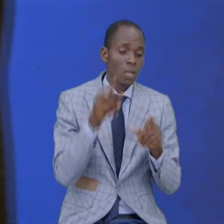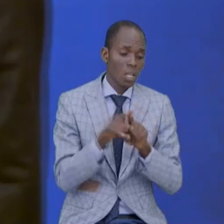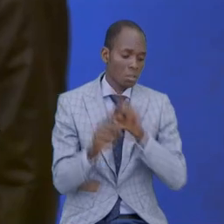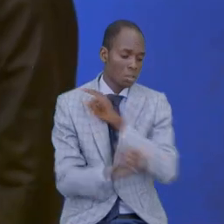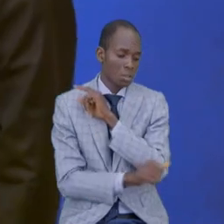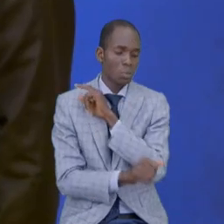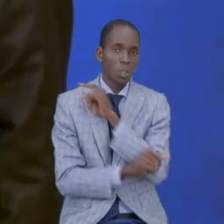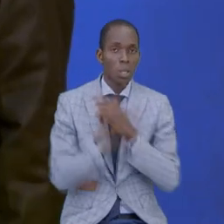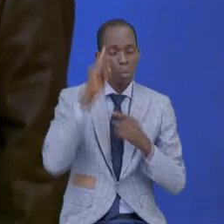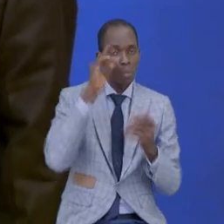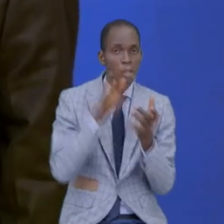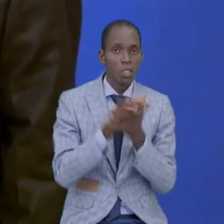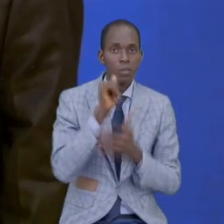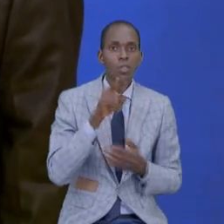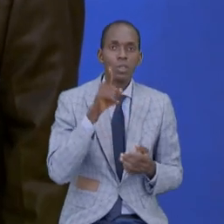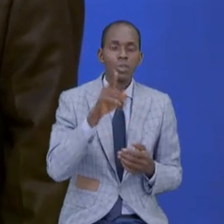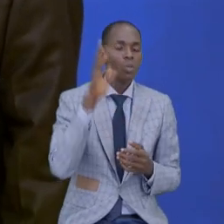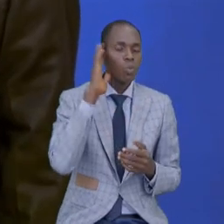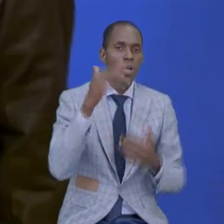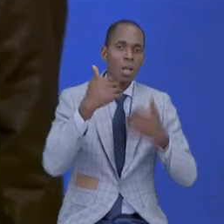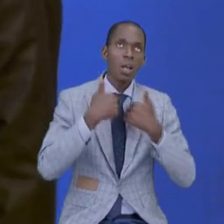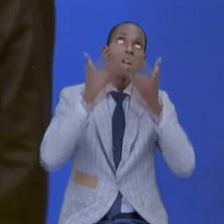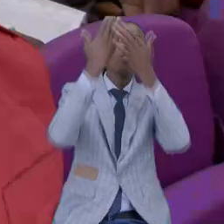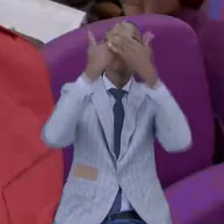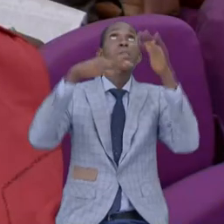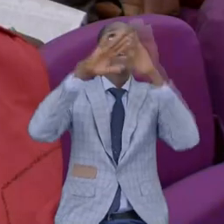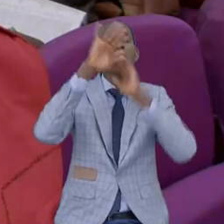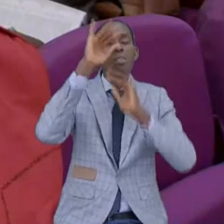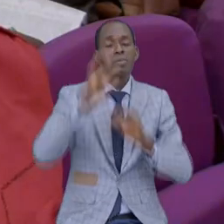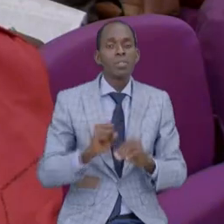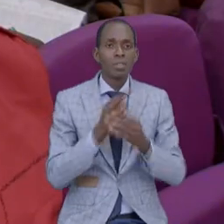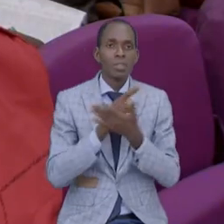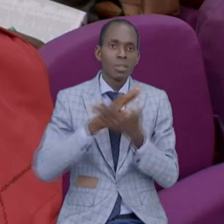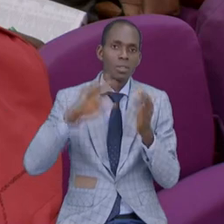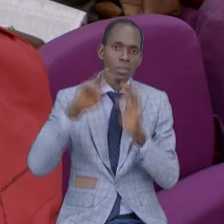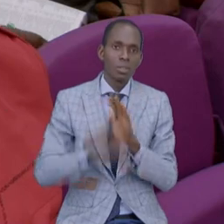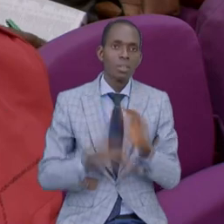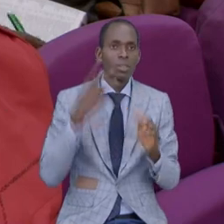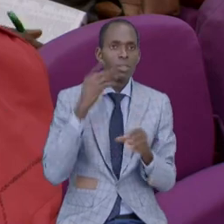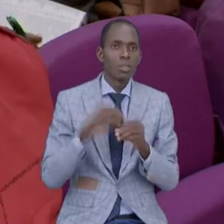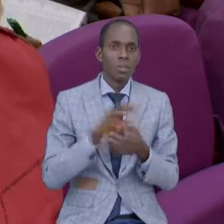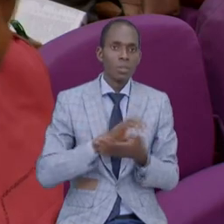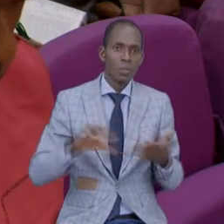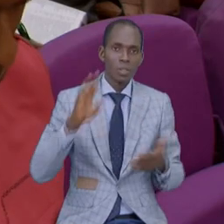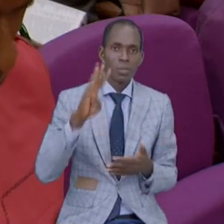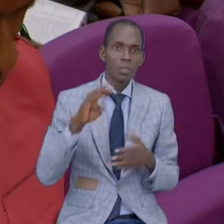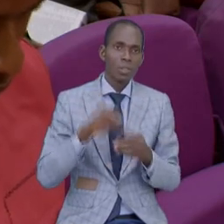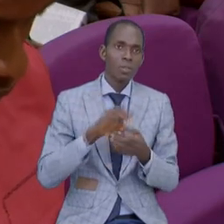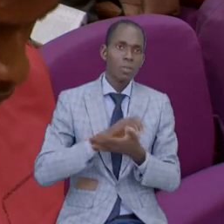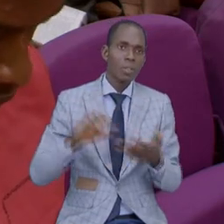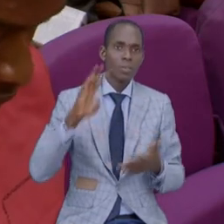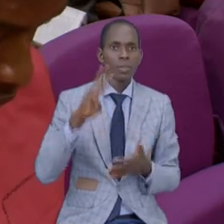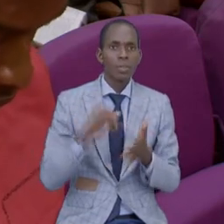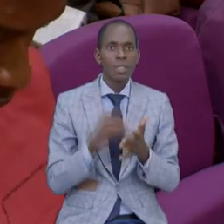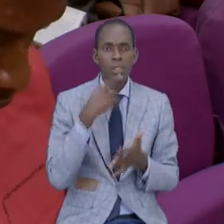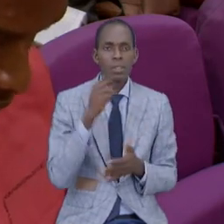believed, you have heaven's righteousness. Look at verse 4. In verse 4, it